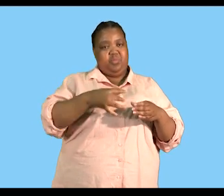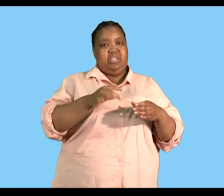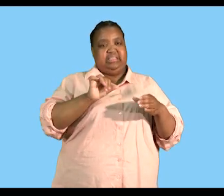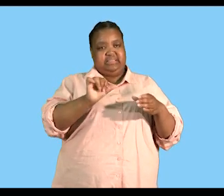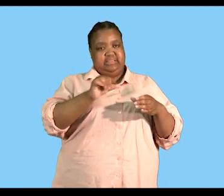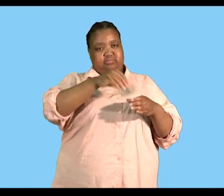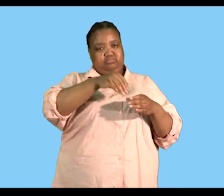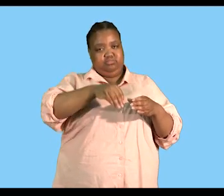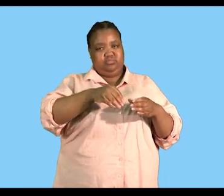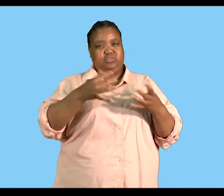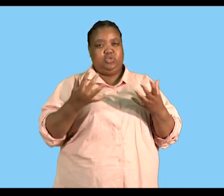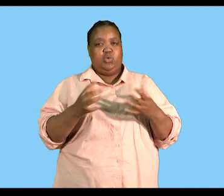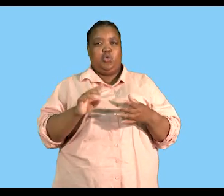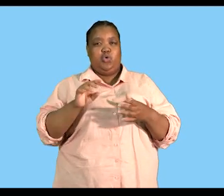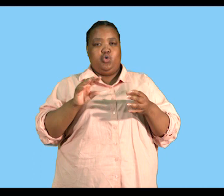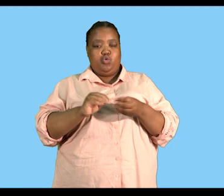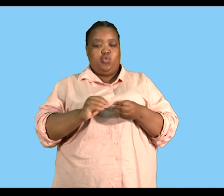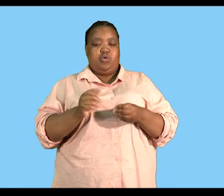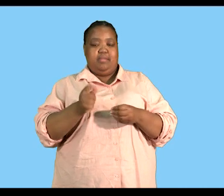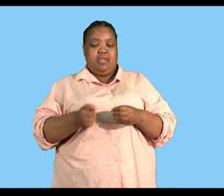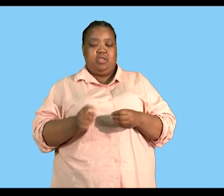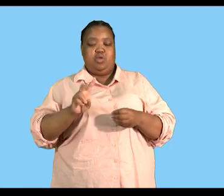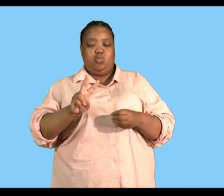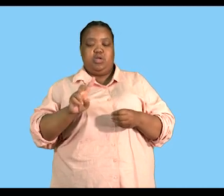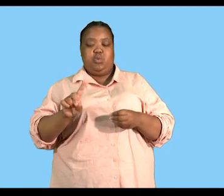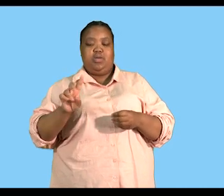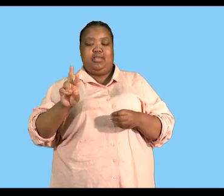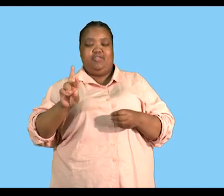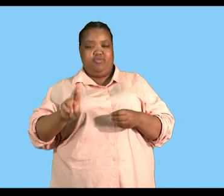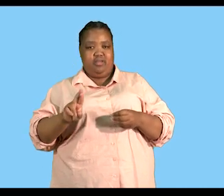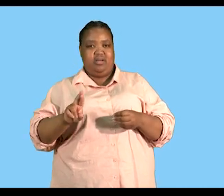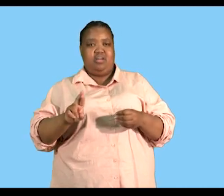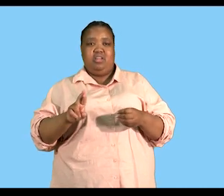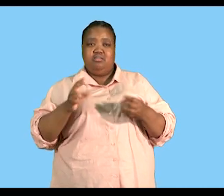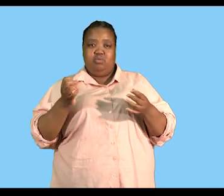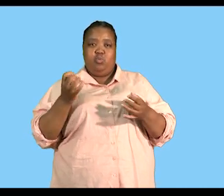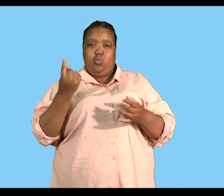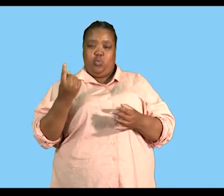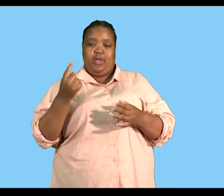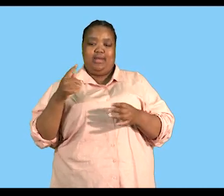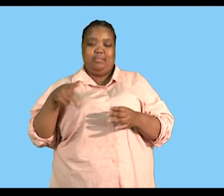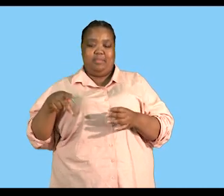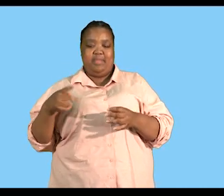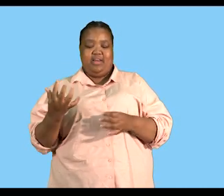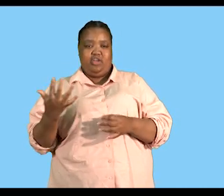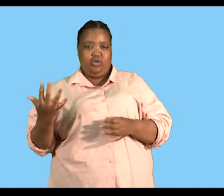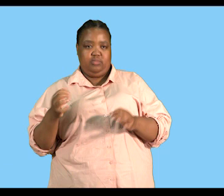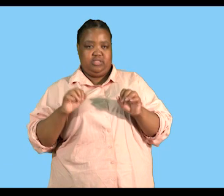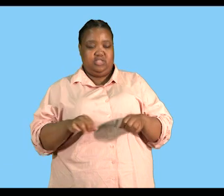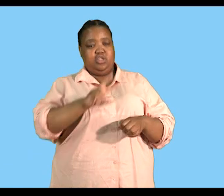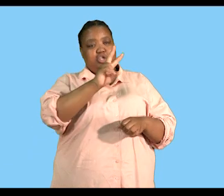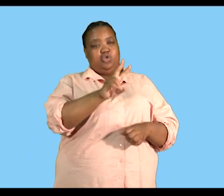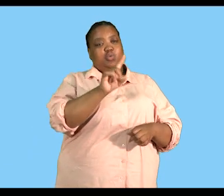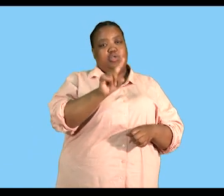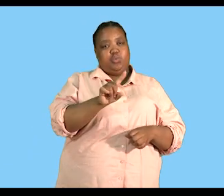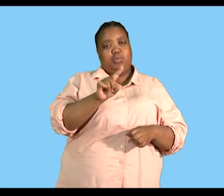in this pack. So we are going to say 21 rand divide by 6 to get the price of 1